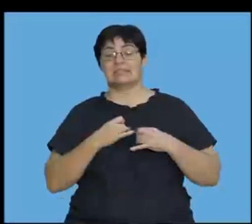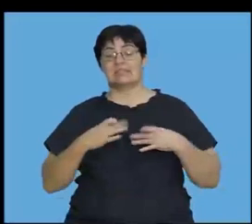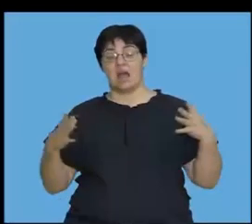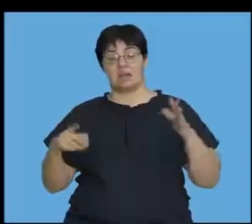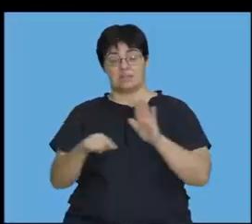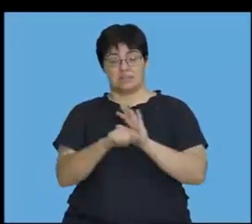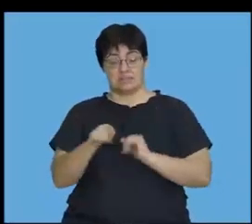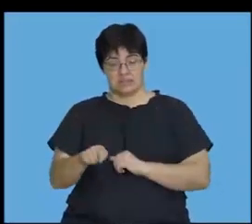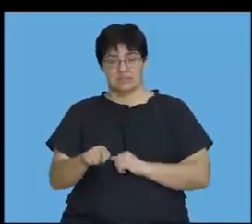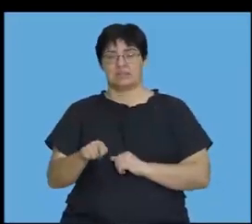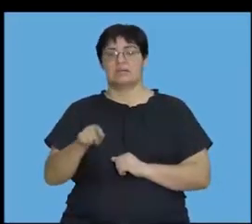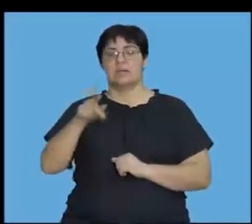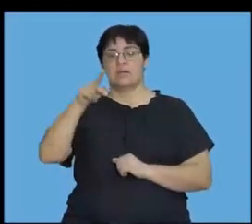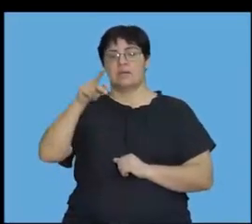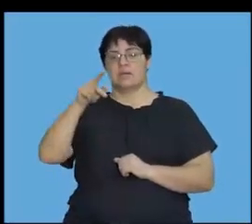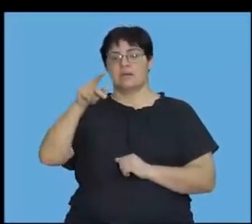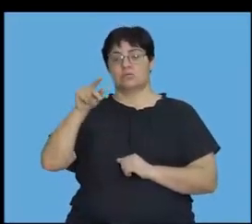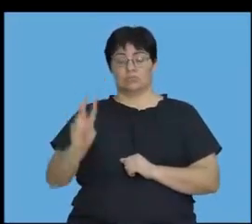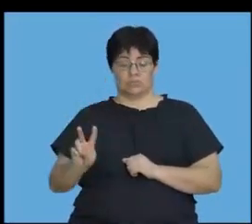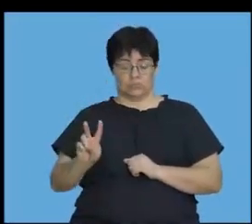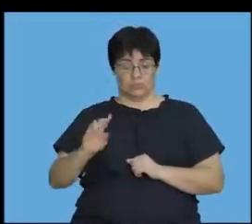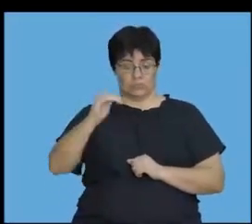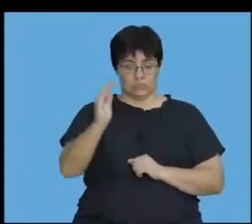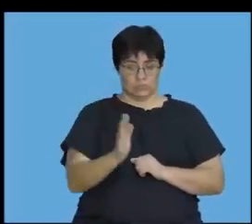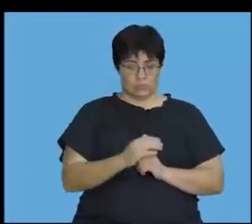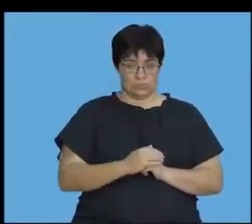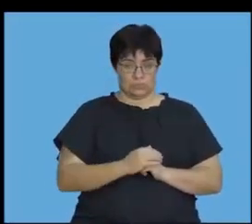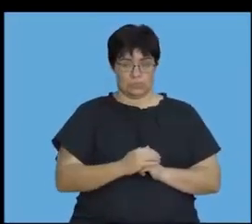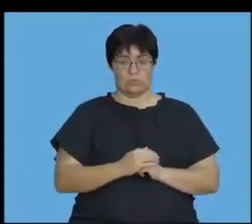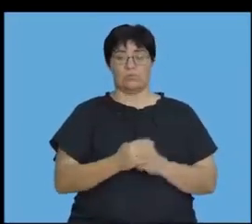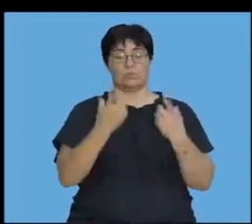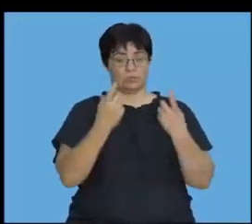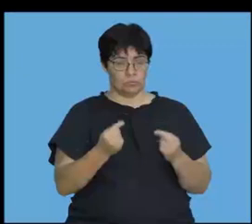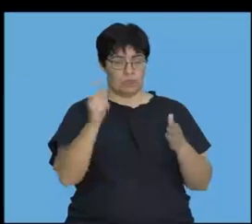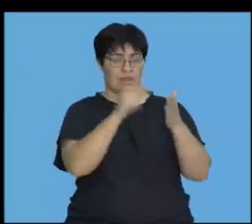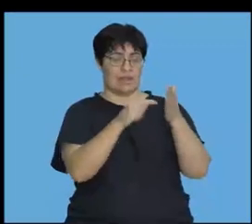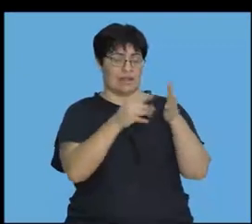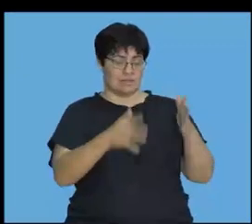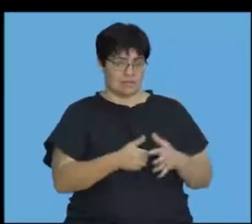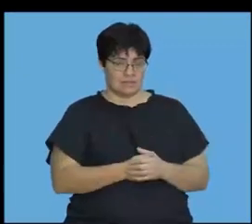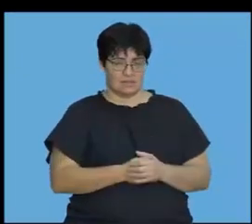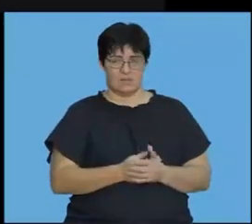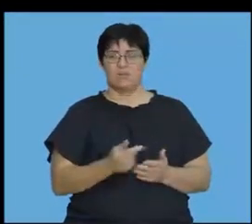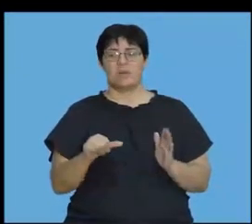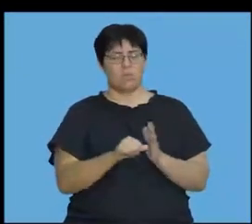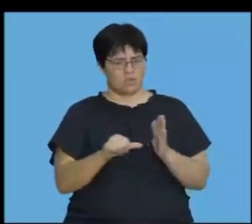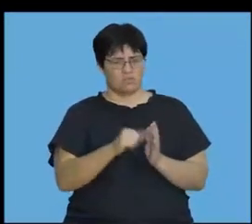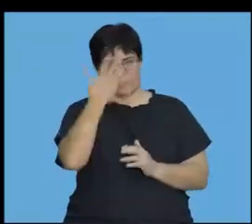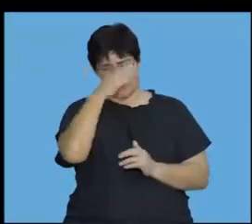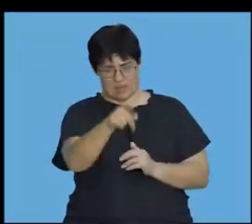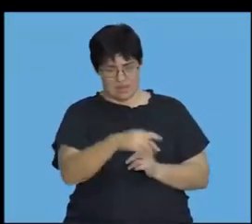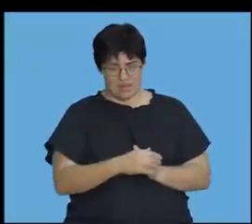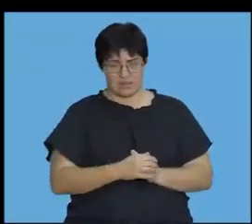initial velocity was 2, okay, I'm going to do it on my calculator because it's important that we